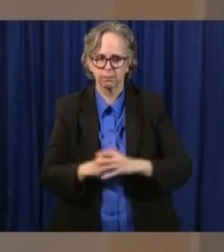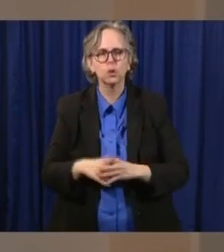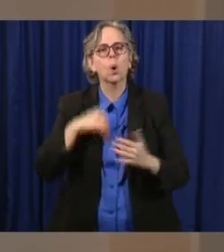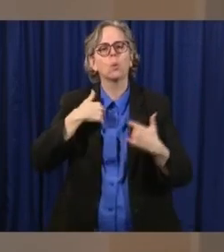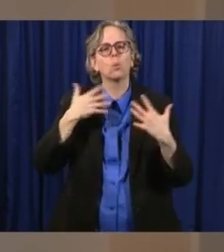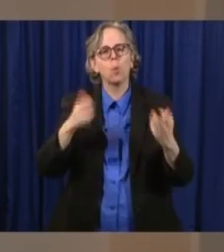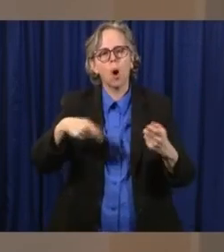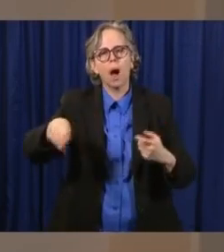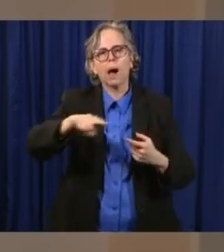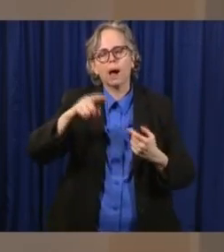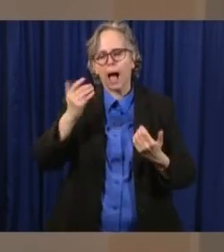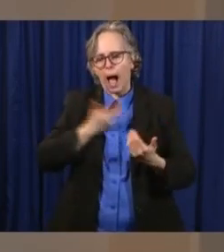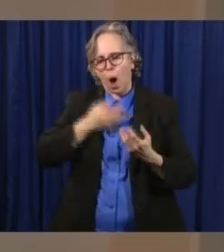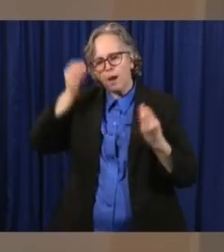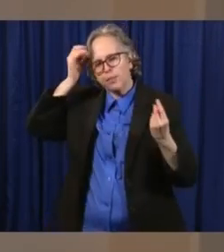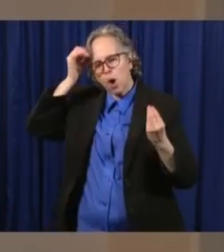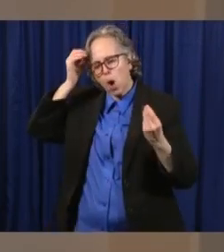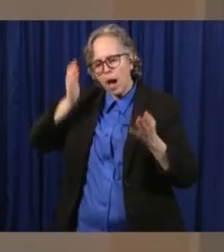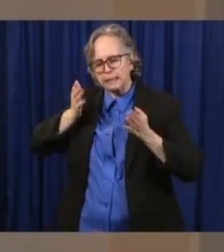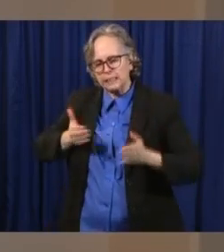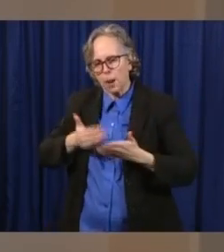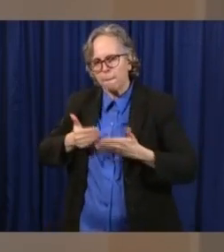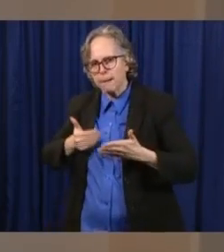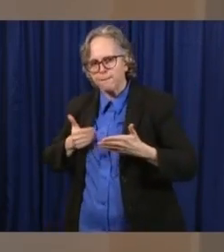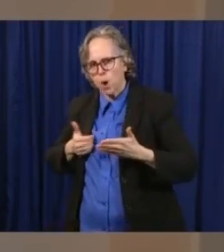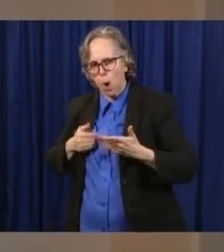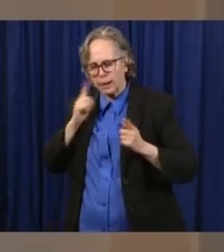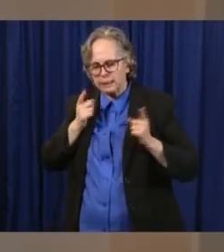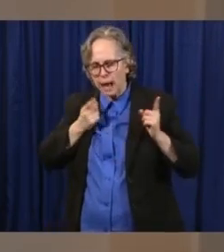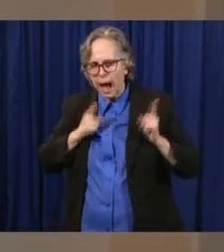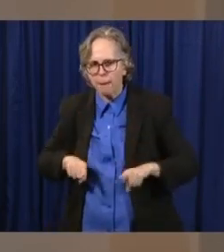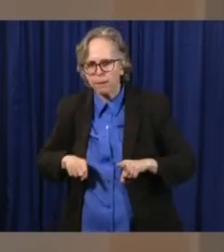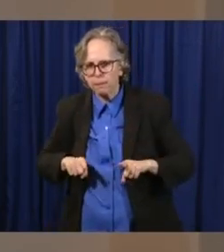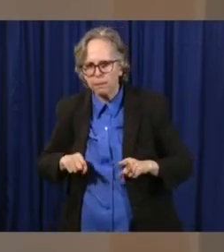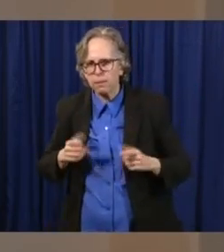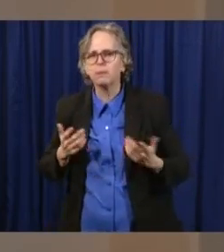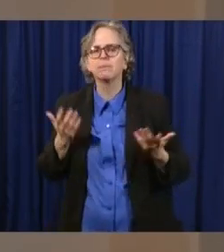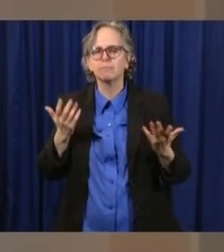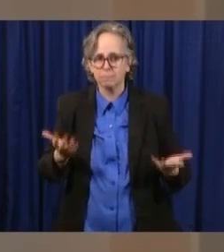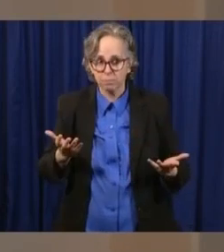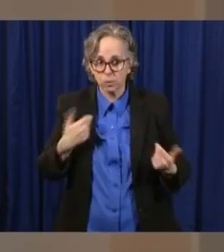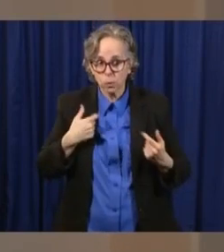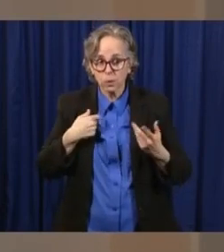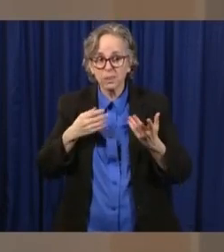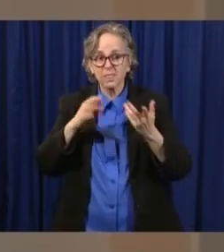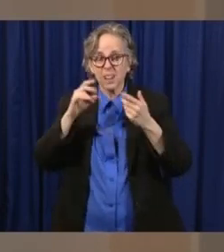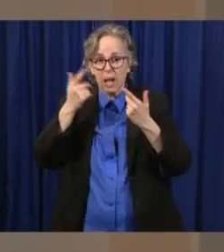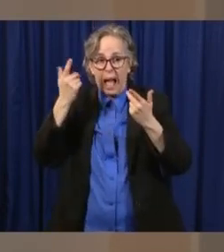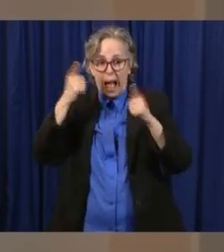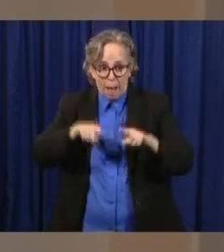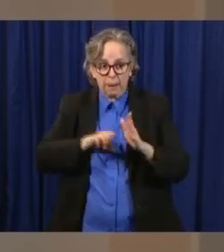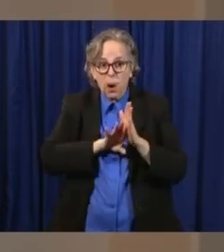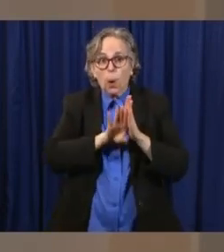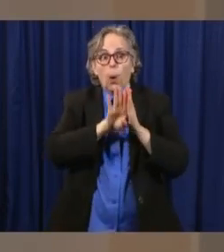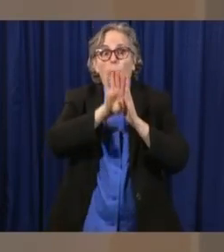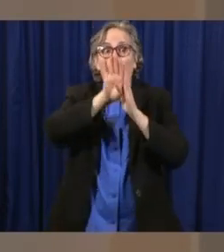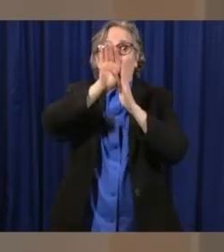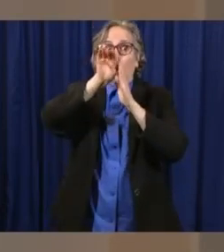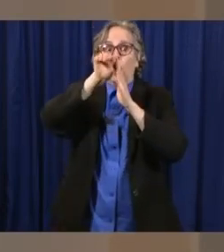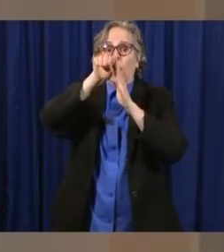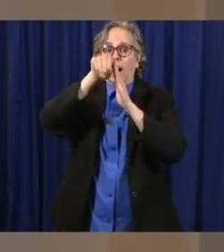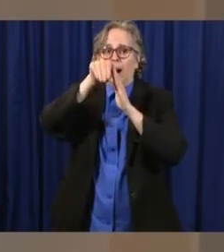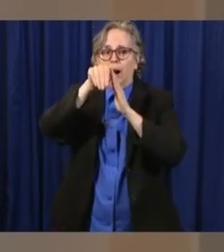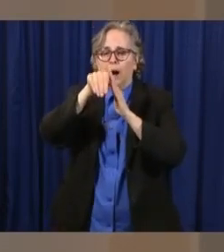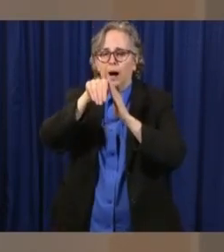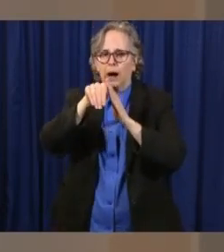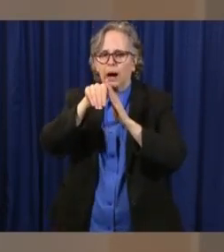decisions that need to be made to make sure that as we emerge from the first surge, that we don't create a second surge of